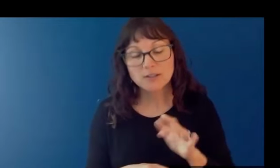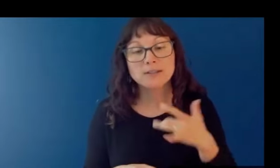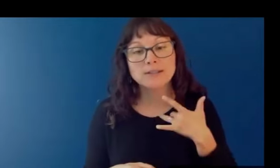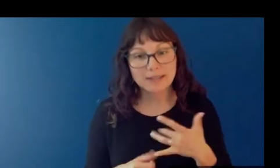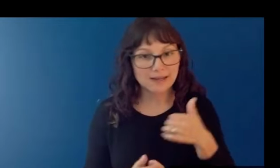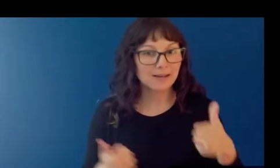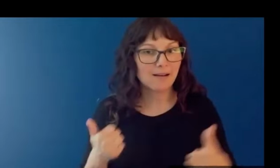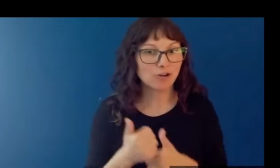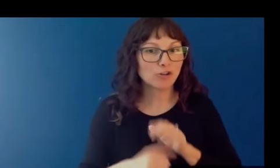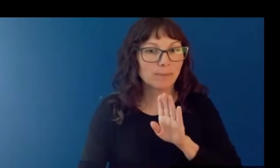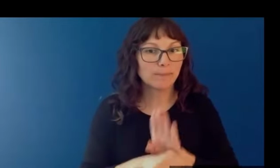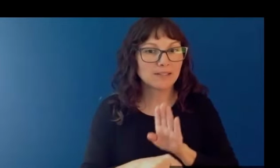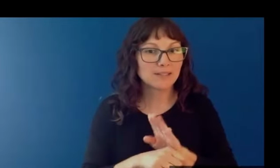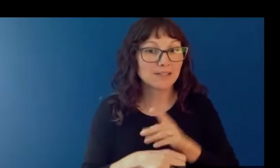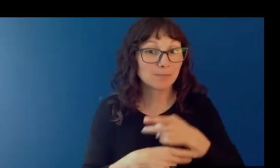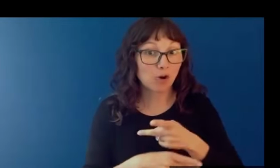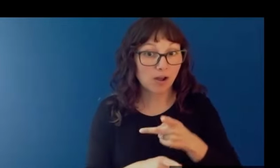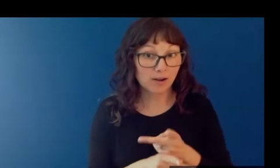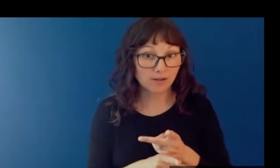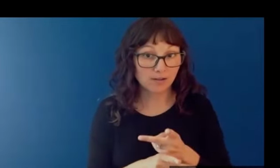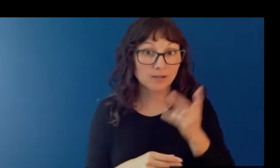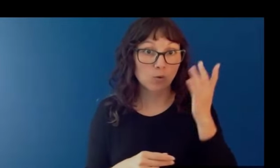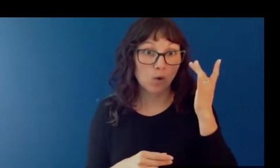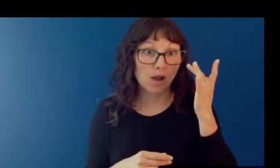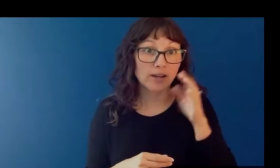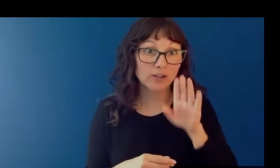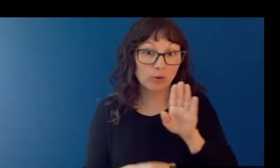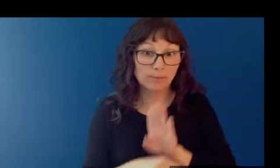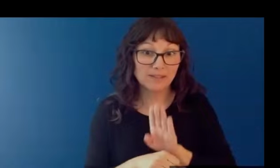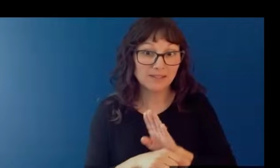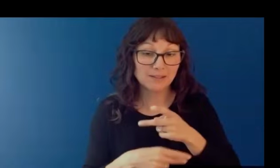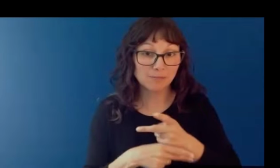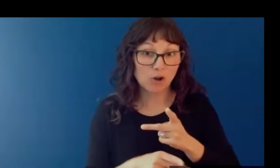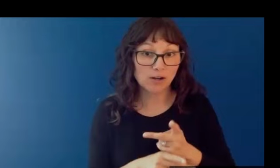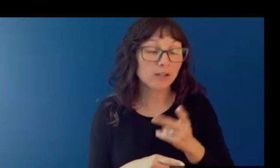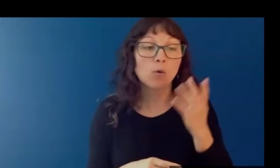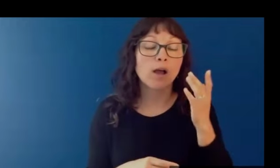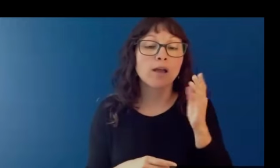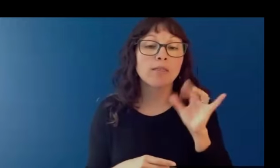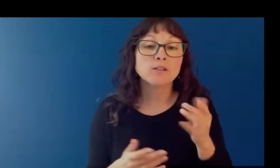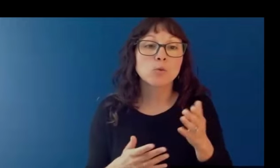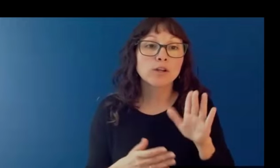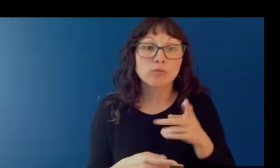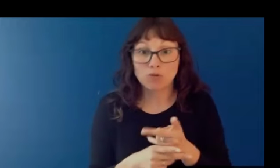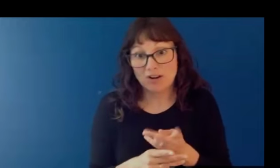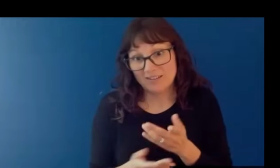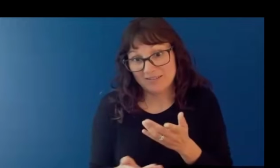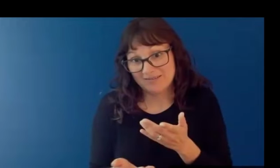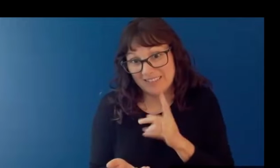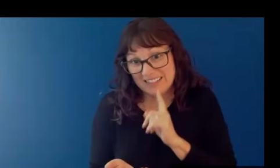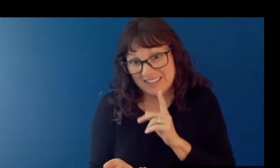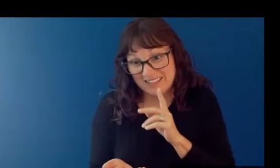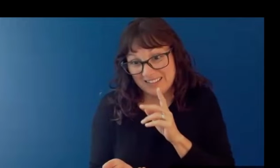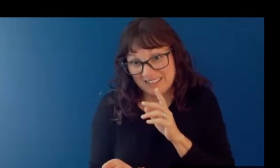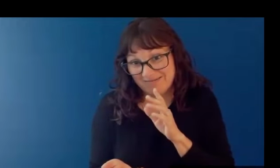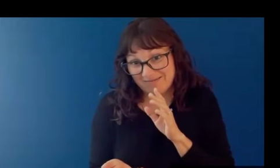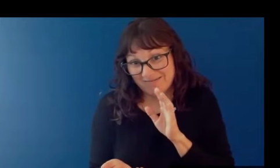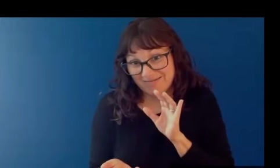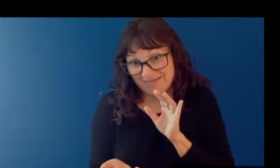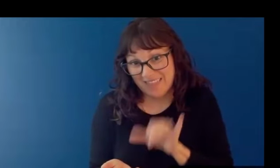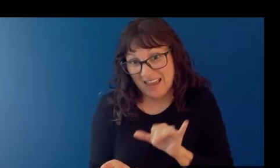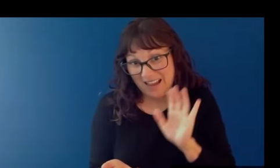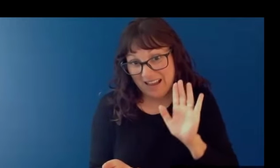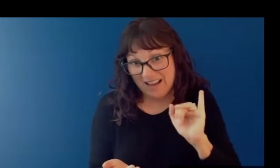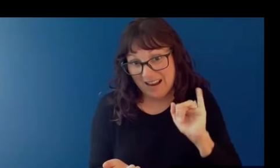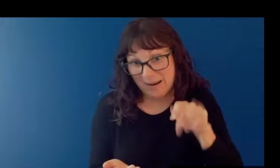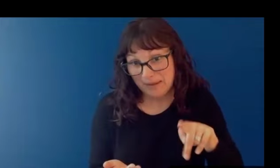under business products because your business product, because that's what your product is that intellectual property. So talk